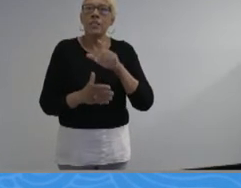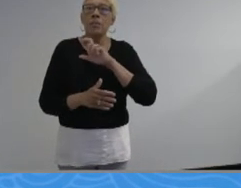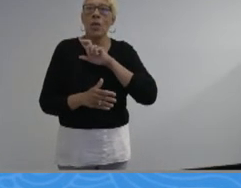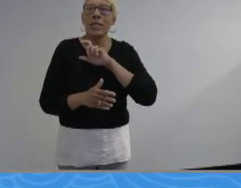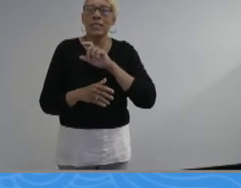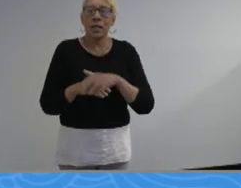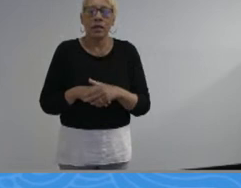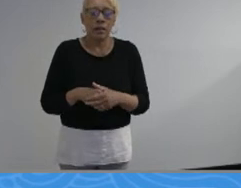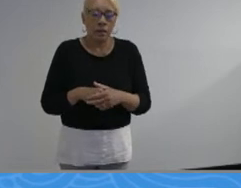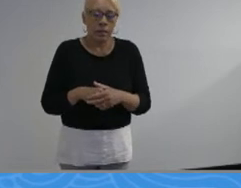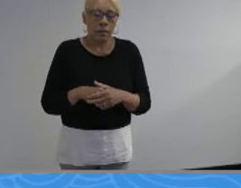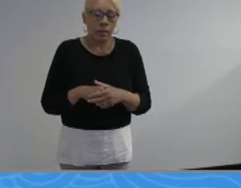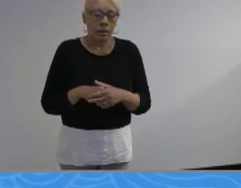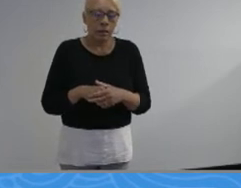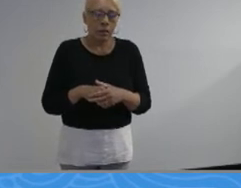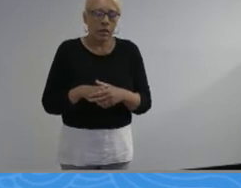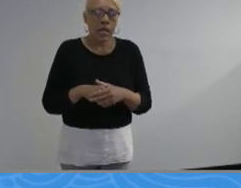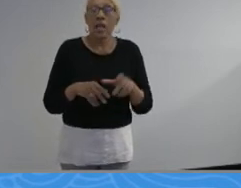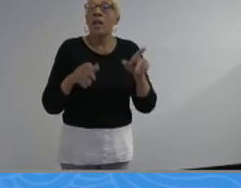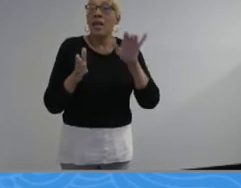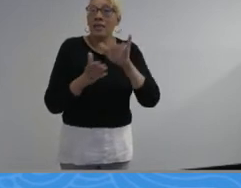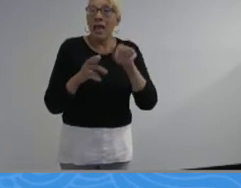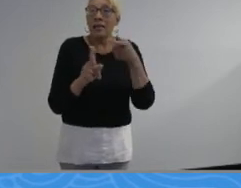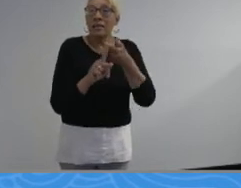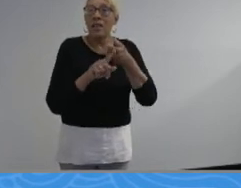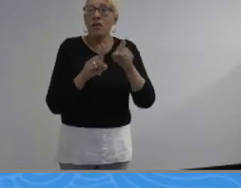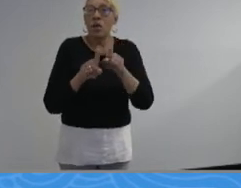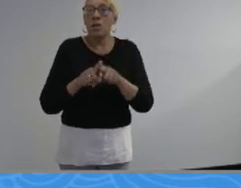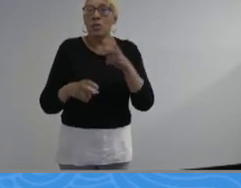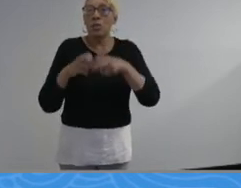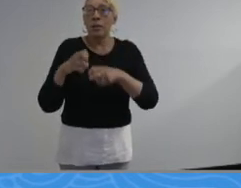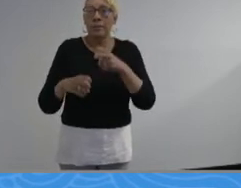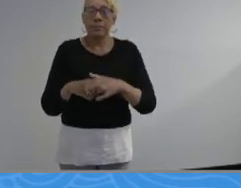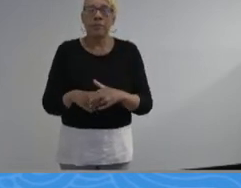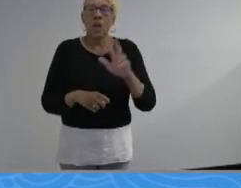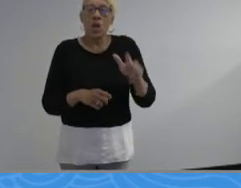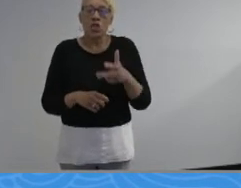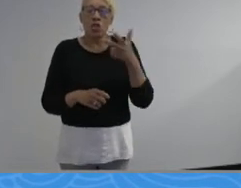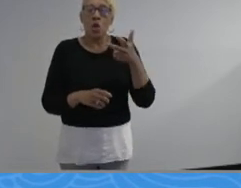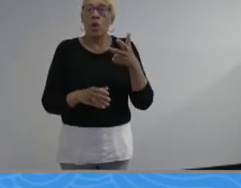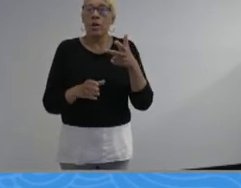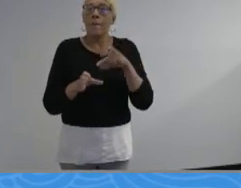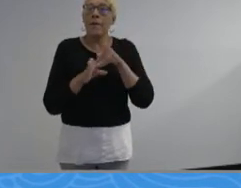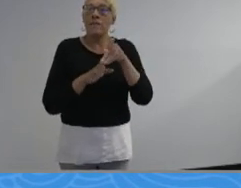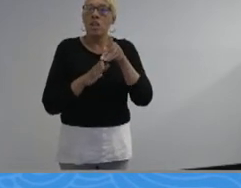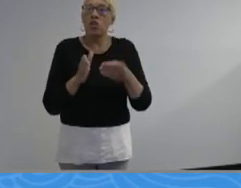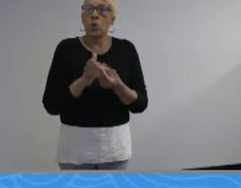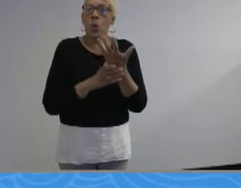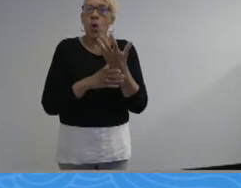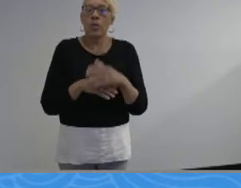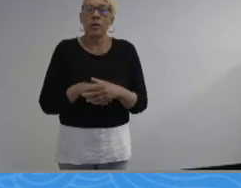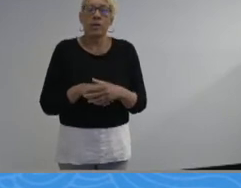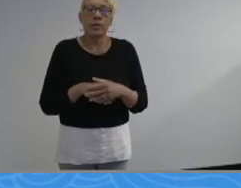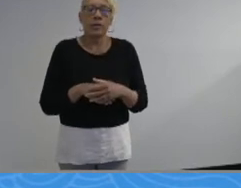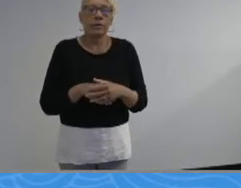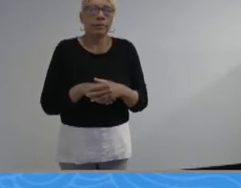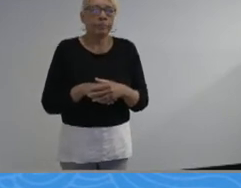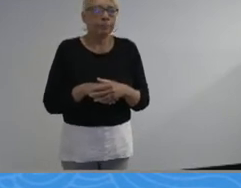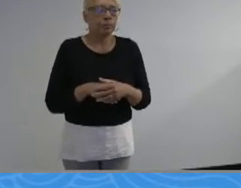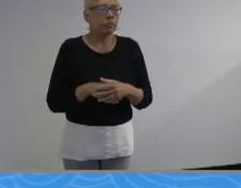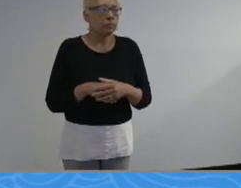policing, which is also problematic. Third, professional growth. Honor their